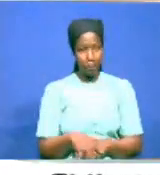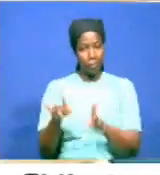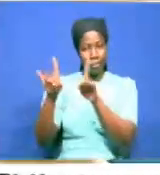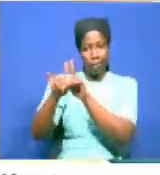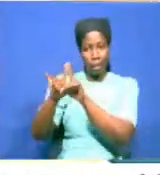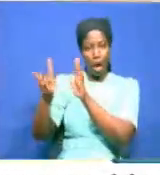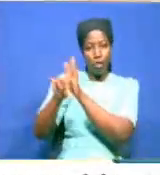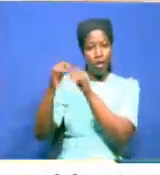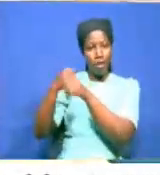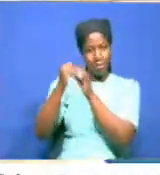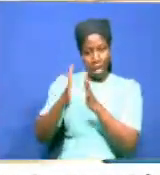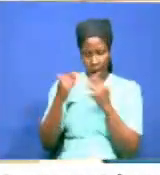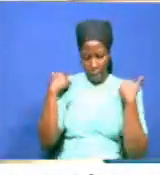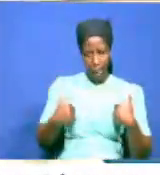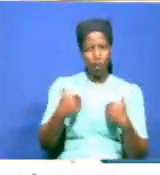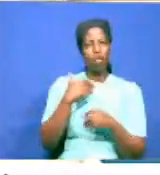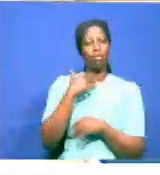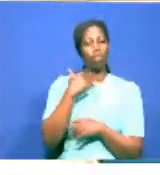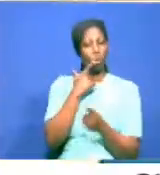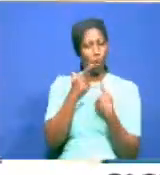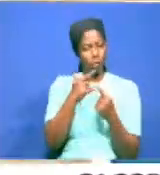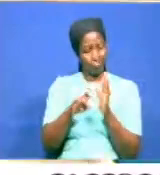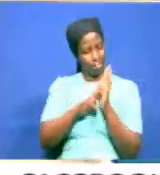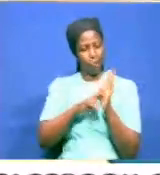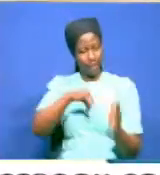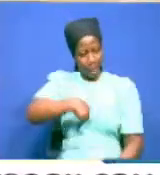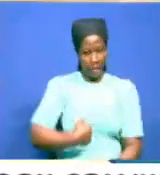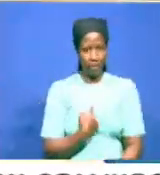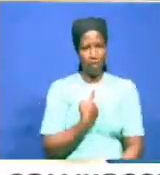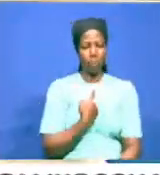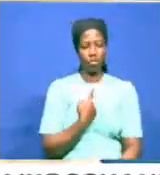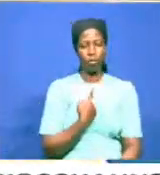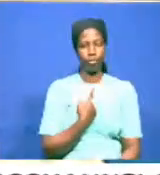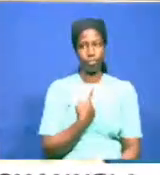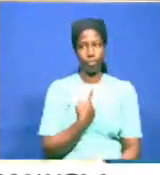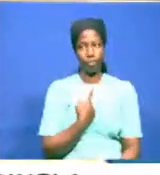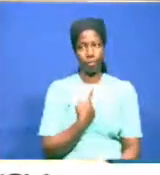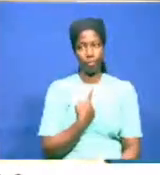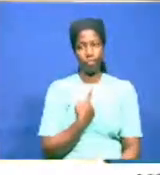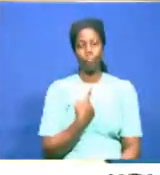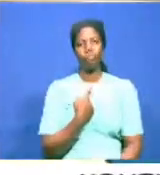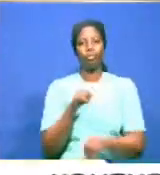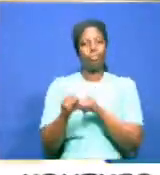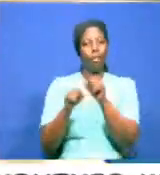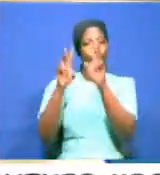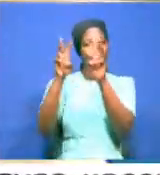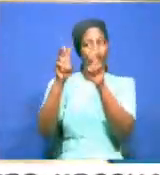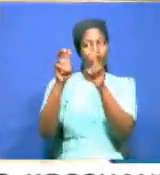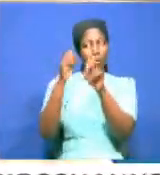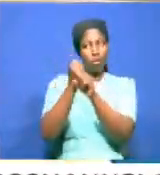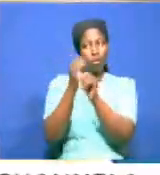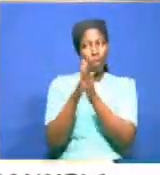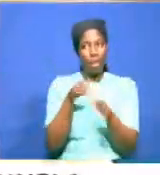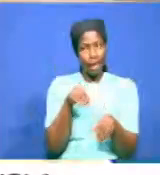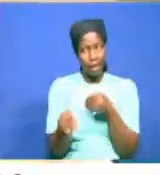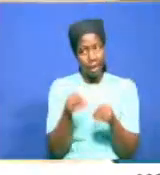that I'll actually talk for myself. Yes, yes. That, yes. excuse me, when it comes to issues of disability, yes. the